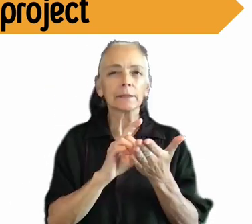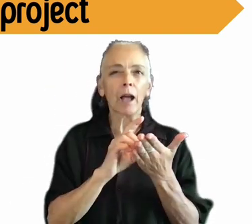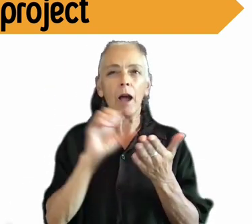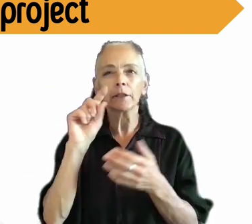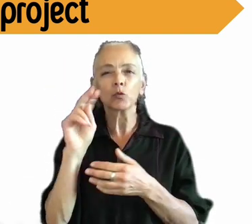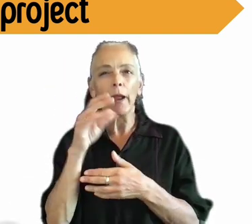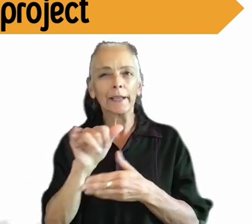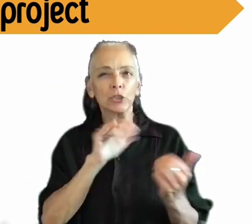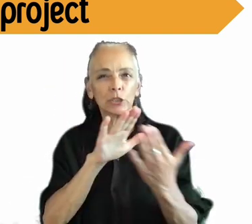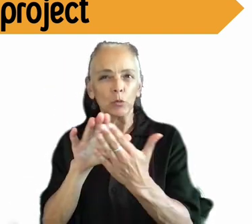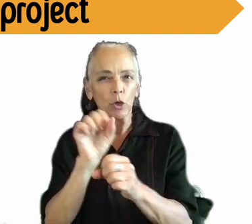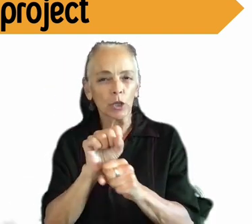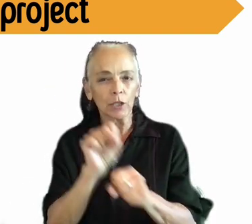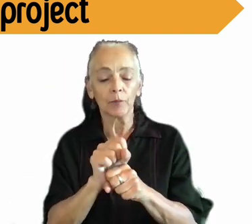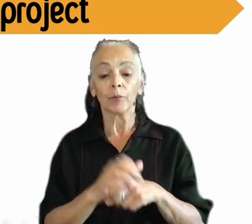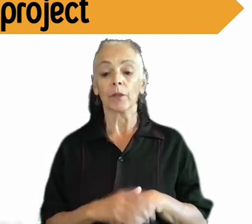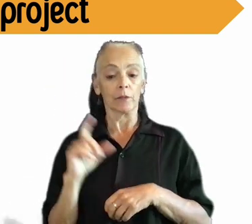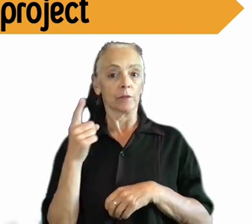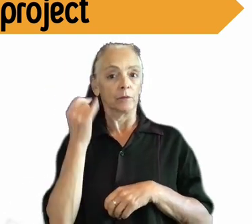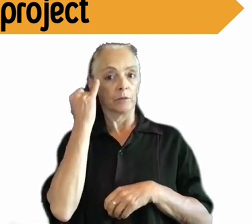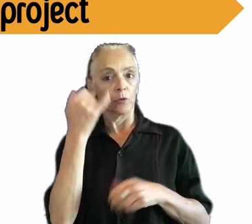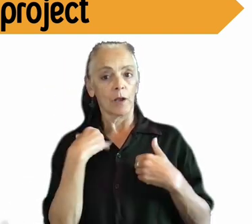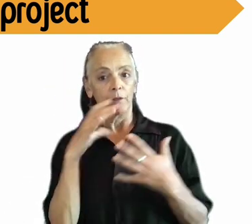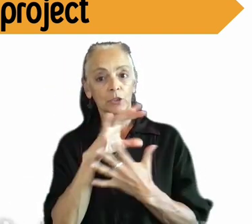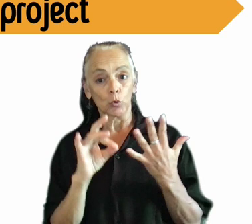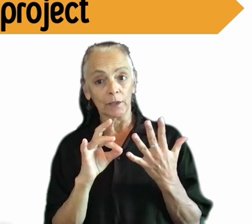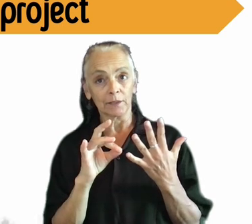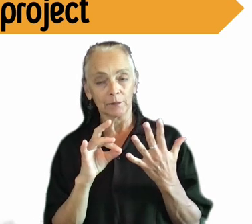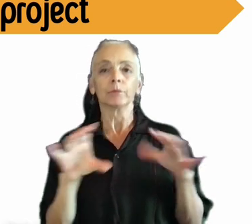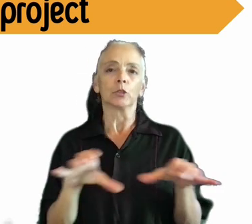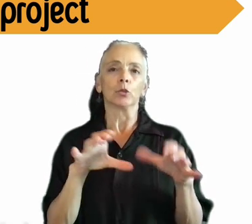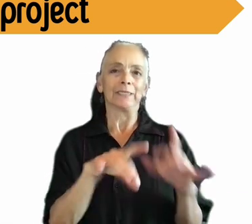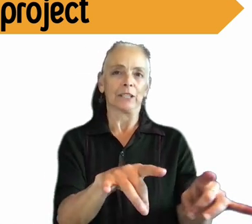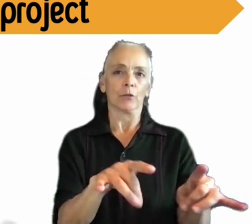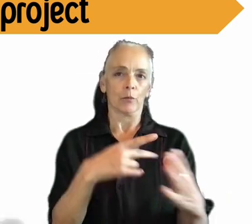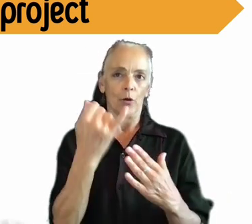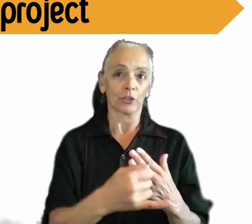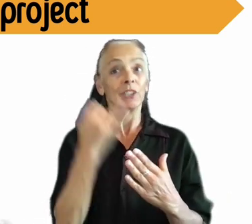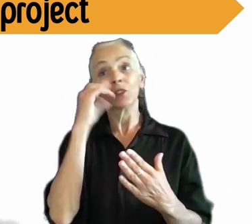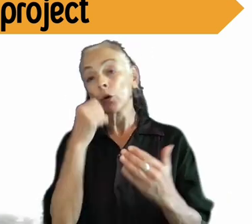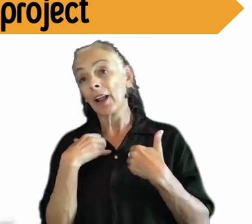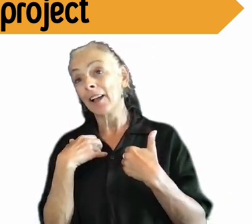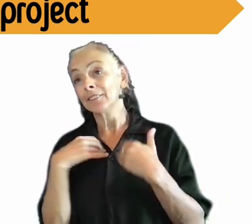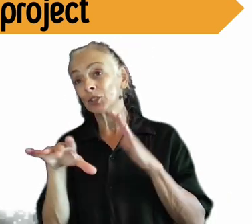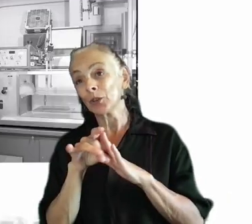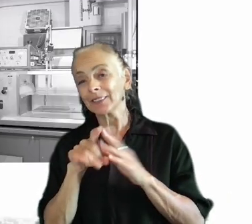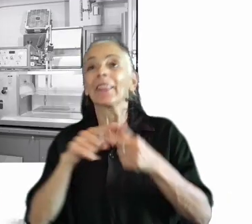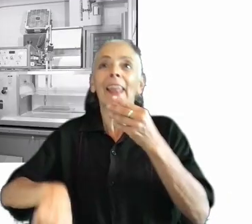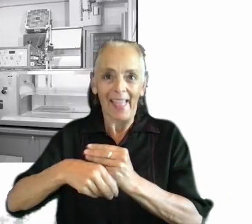work first of all when you have a choice do a discovery project when you don't add discovery to your